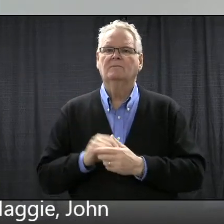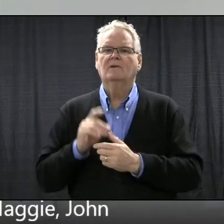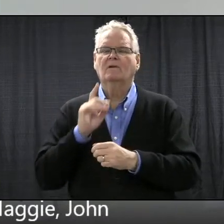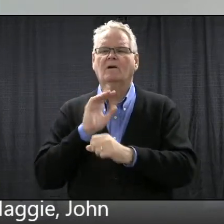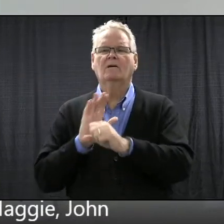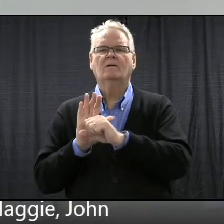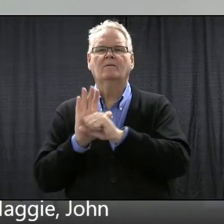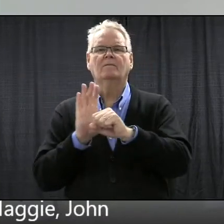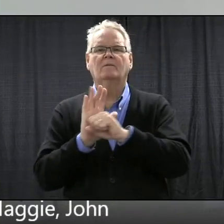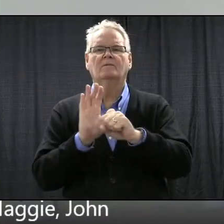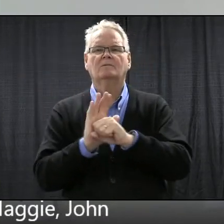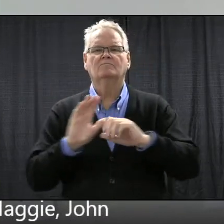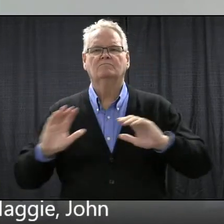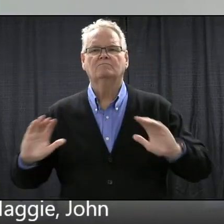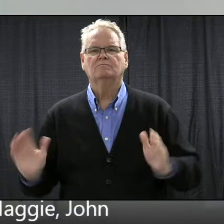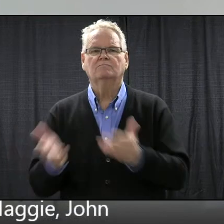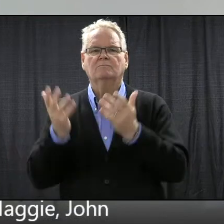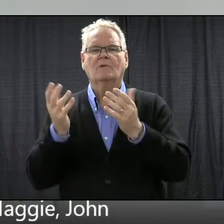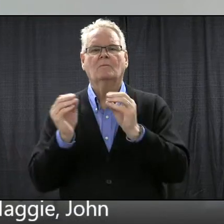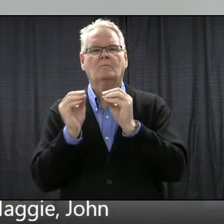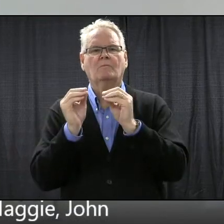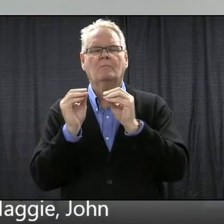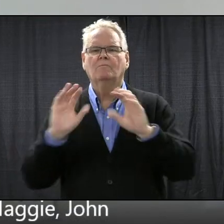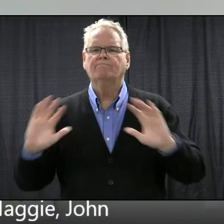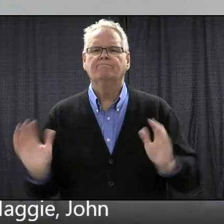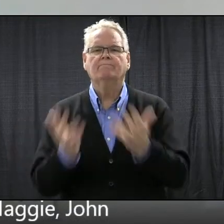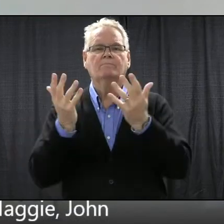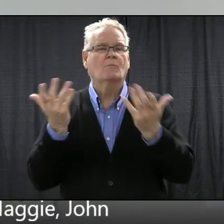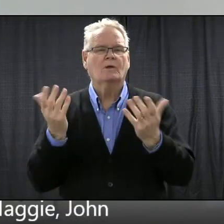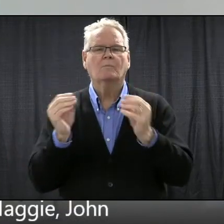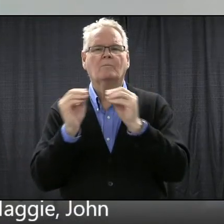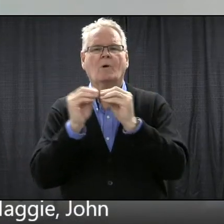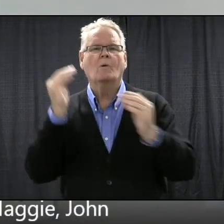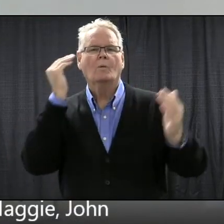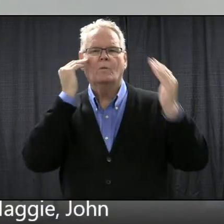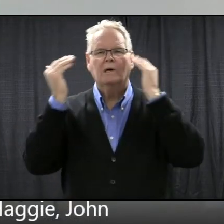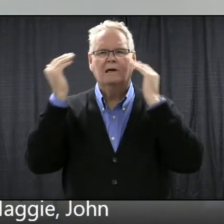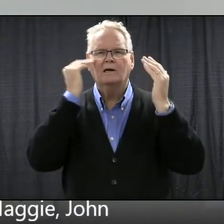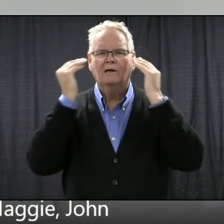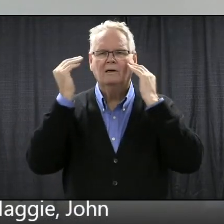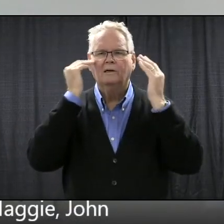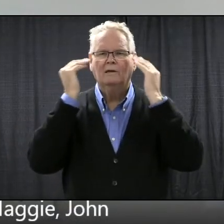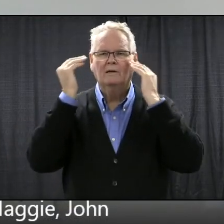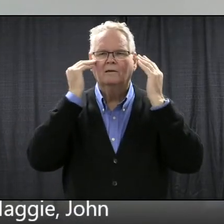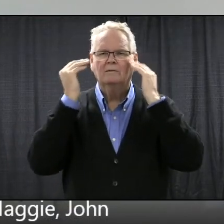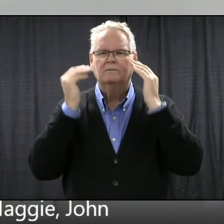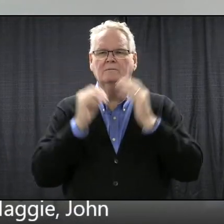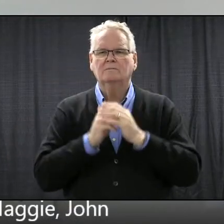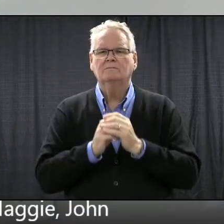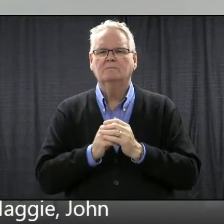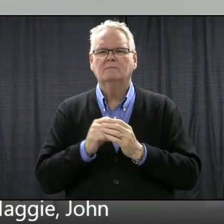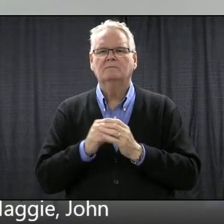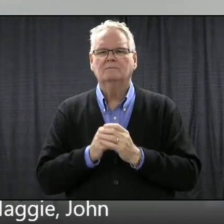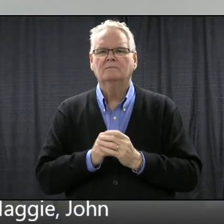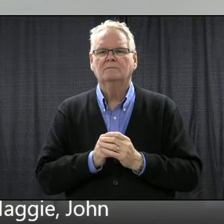behalf of raising awareness of this condition, and wish them well for a good summer.